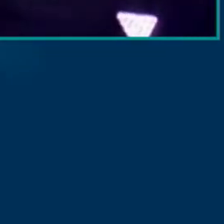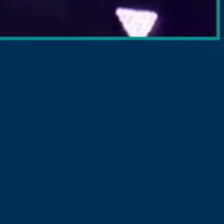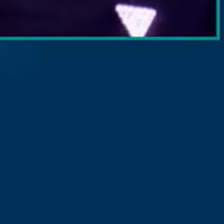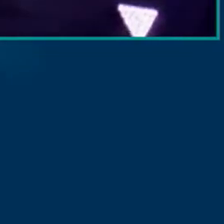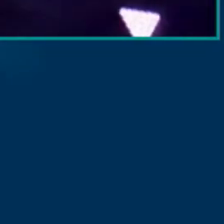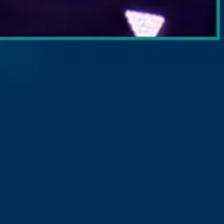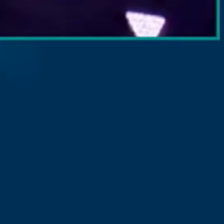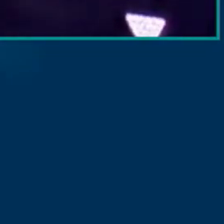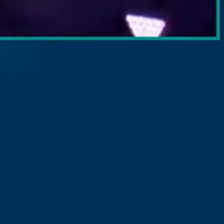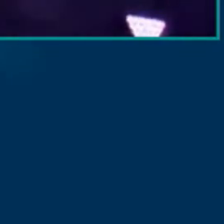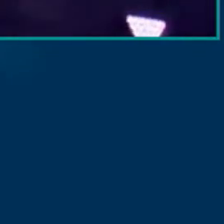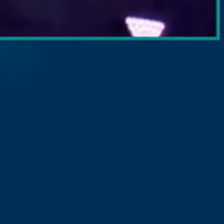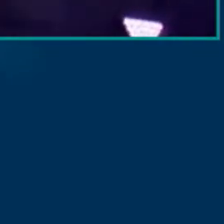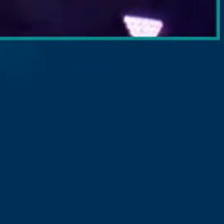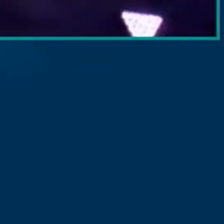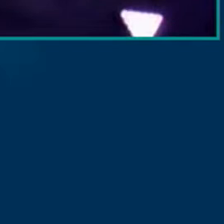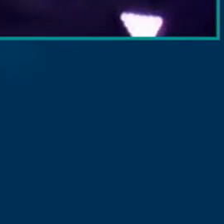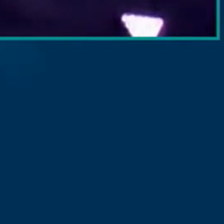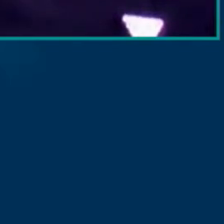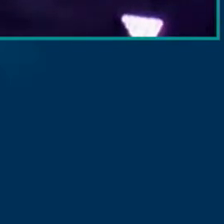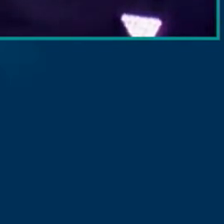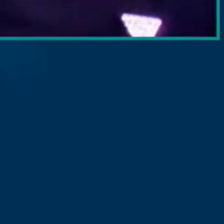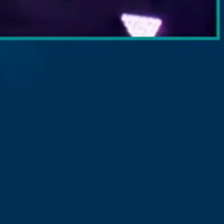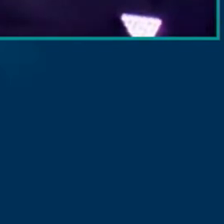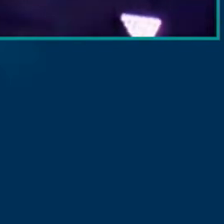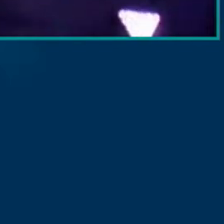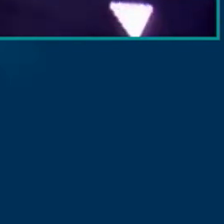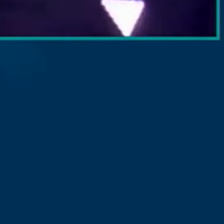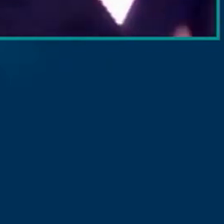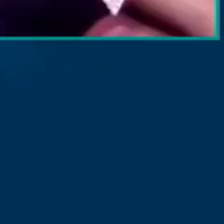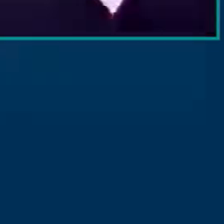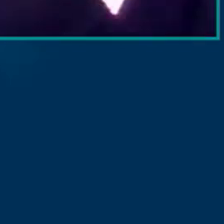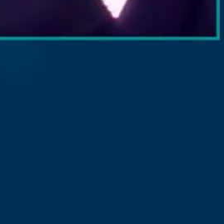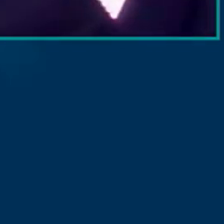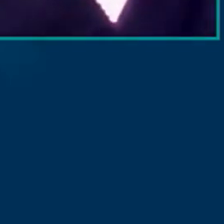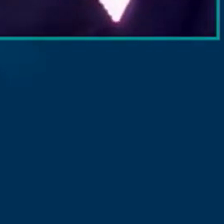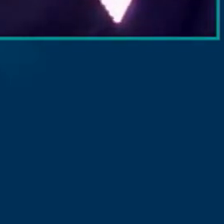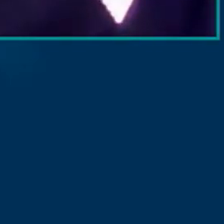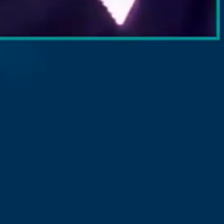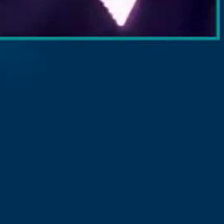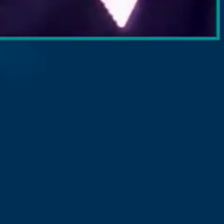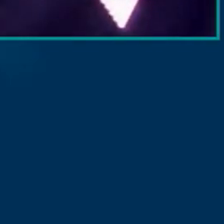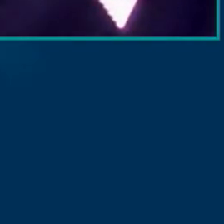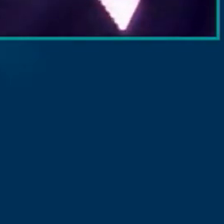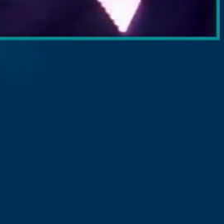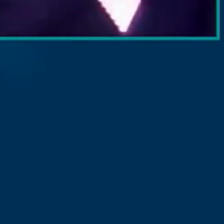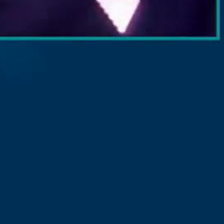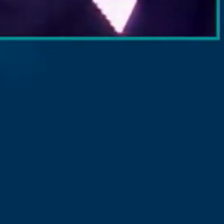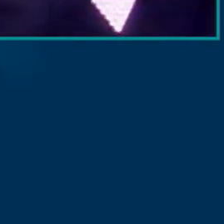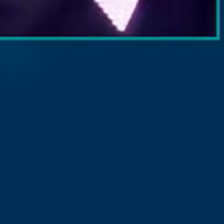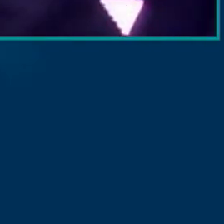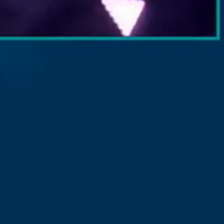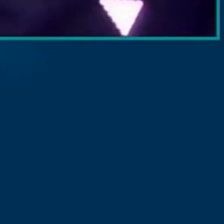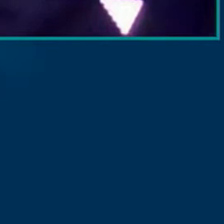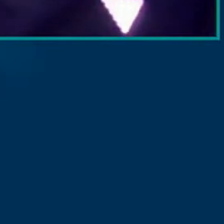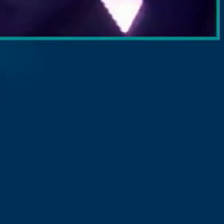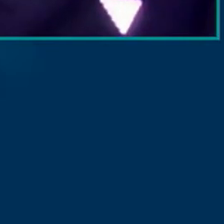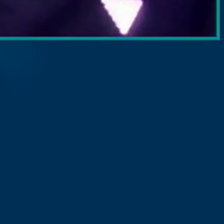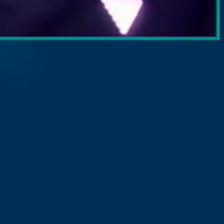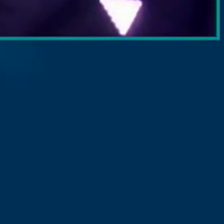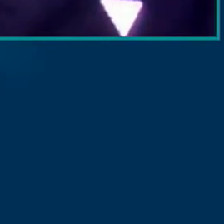and it also contributed from what the world of business brought. And now we are